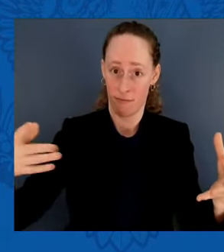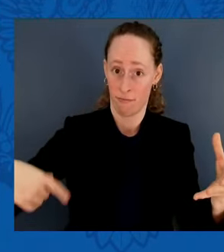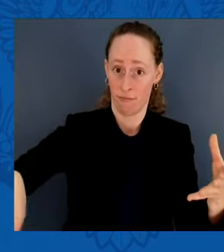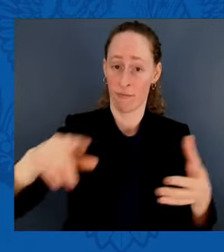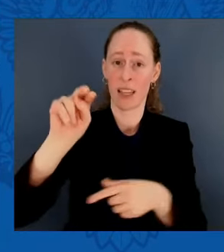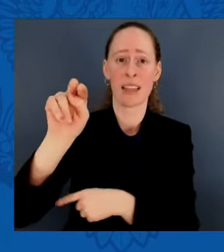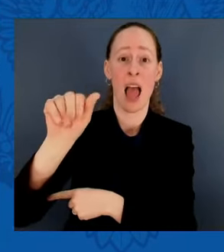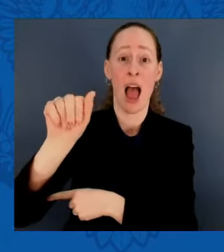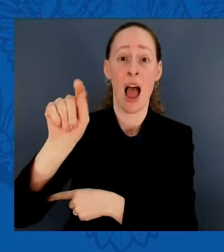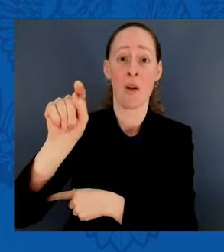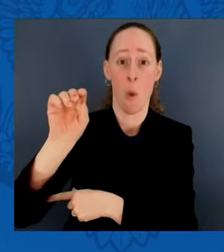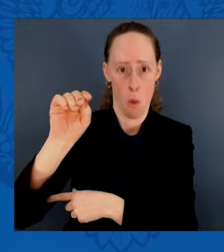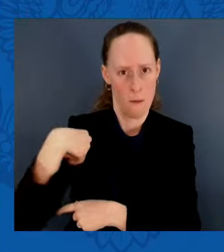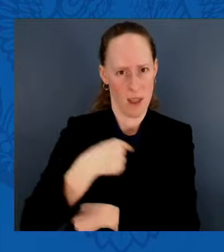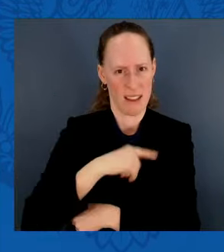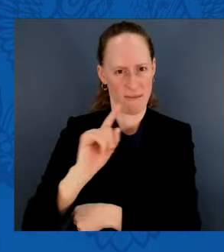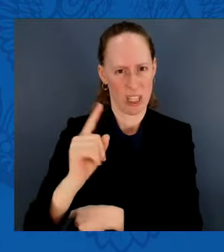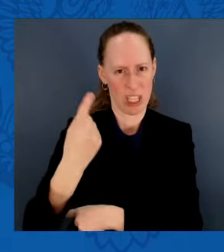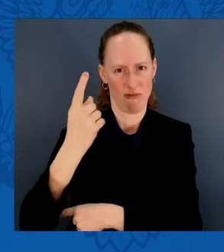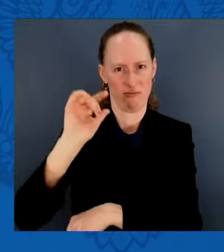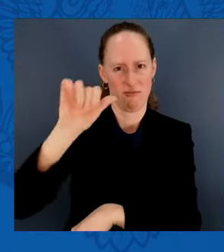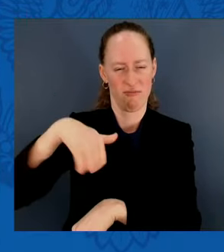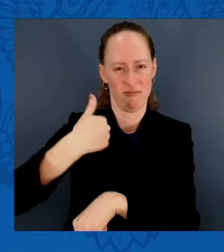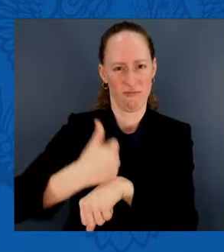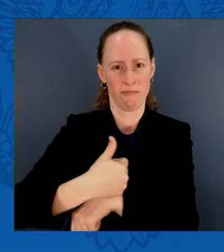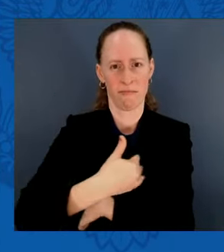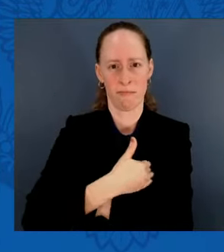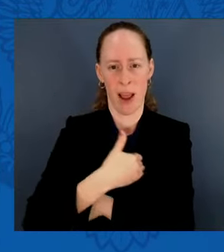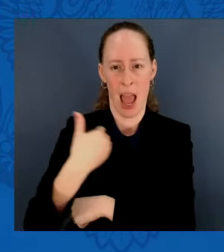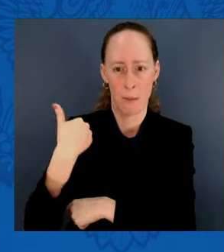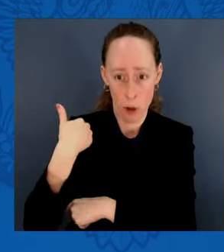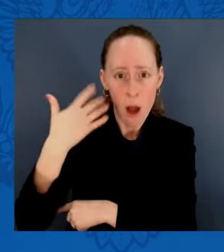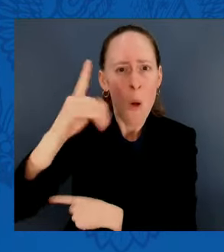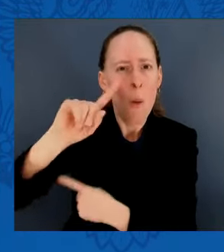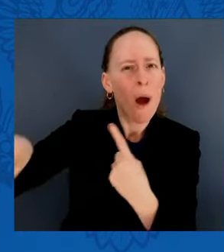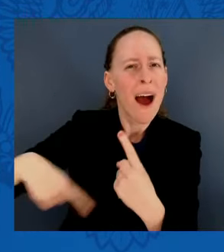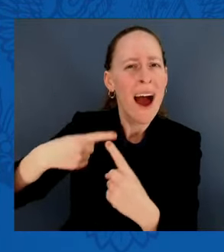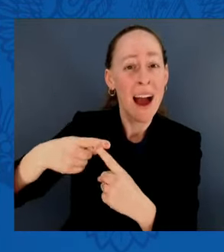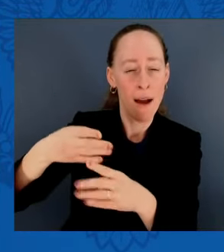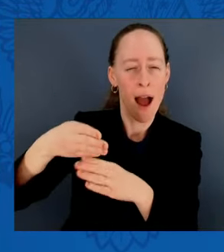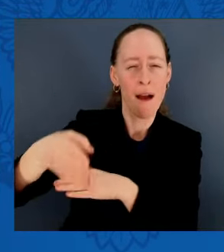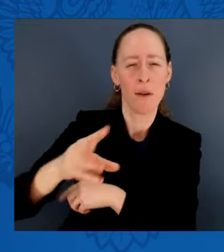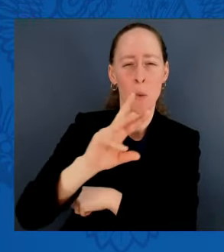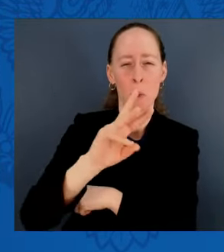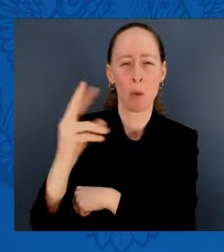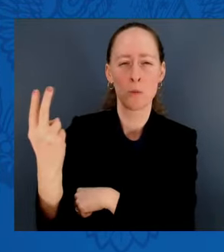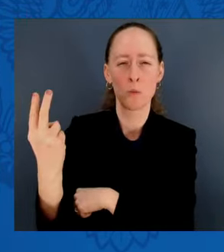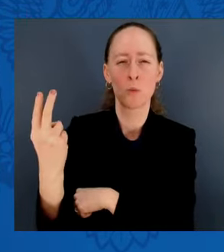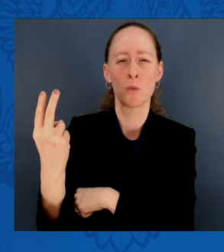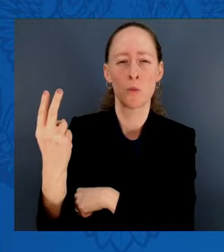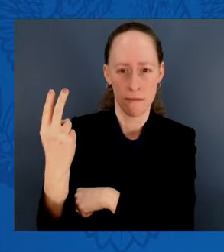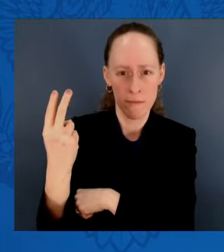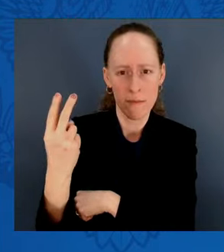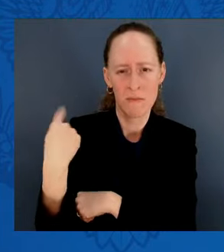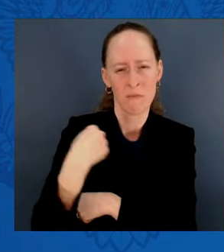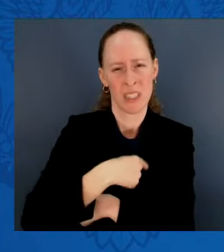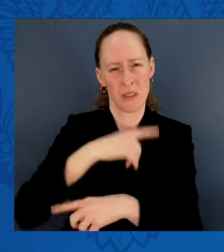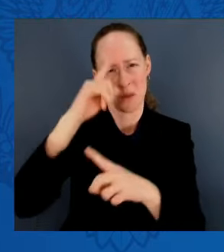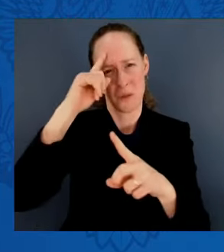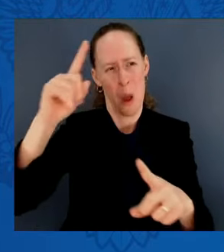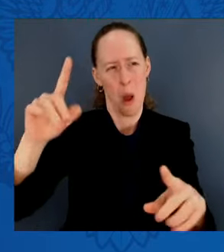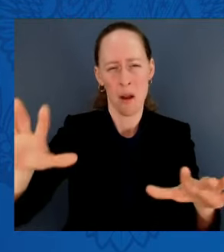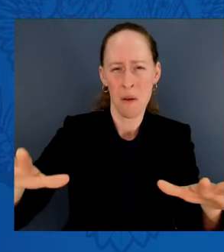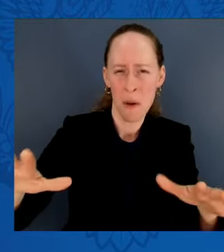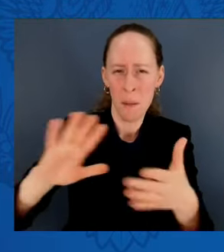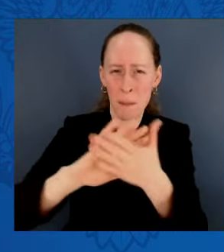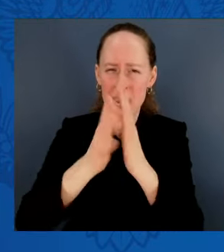after World War II to prevent war and keep the peace. And today, we've made NATO stronger than ever. We